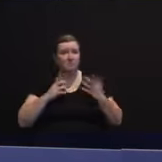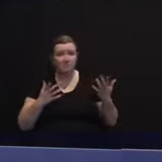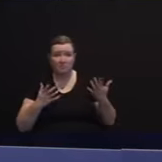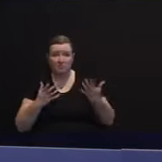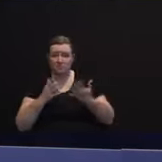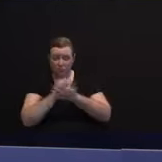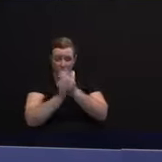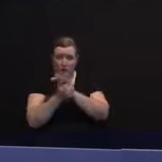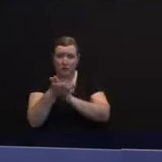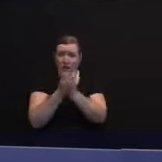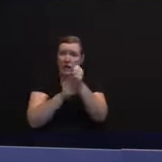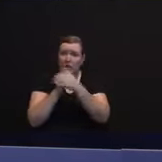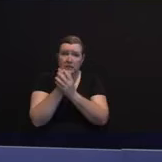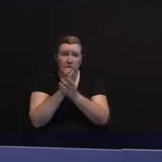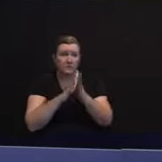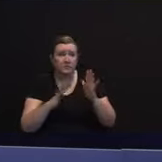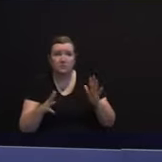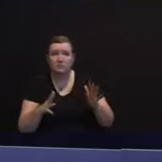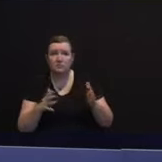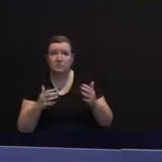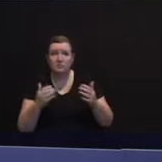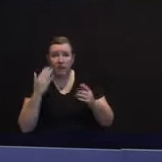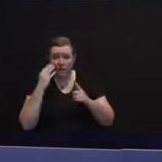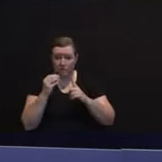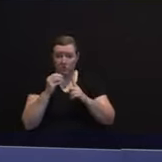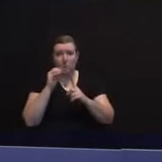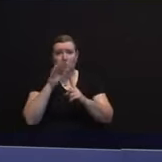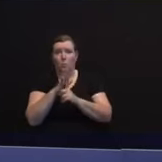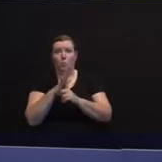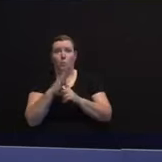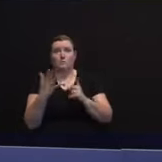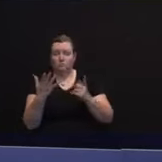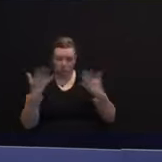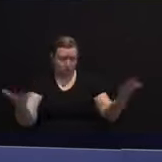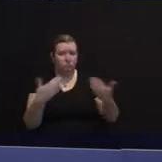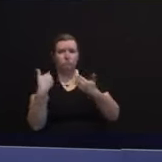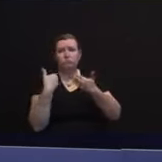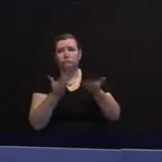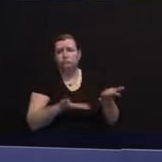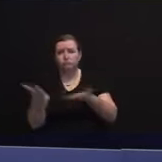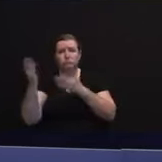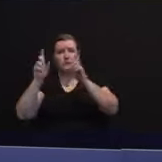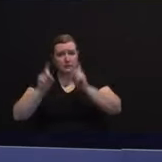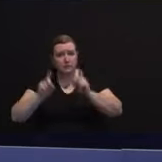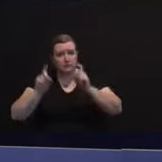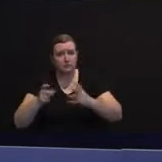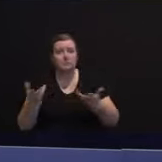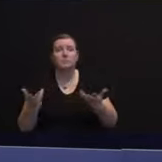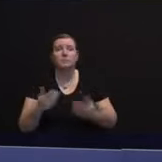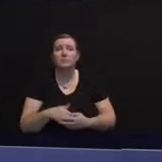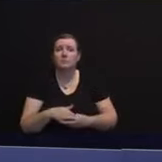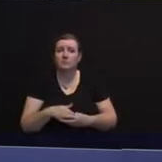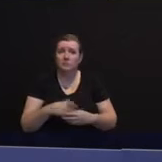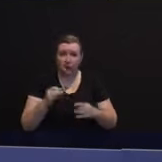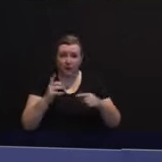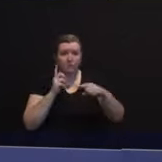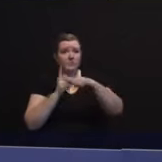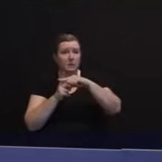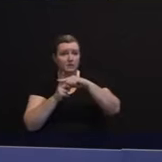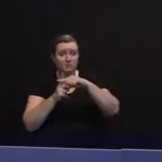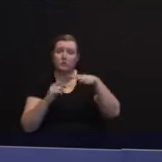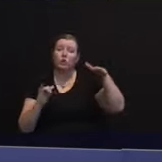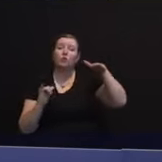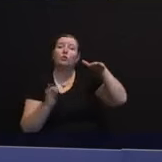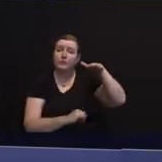and following quarantine guidance if necessary. If we are lax, if we continue on